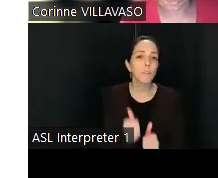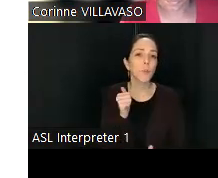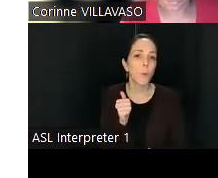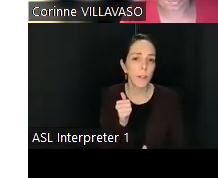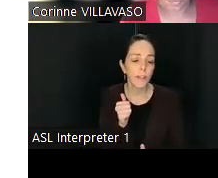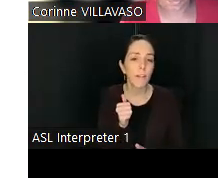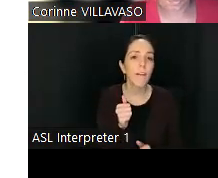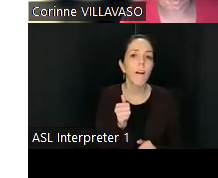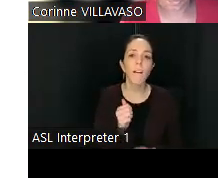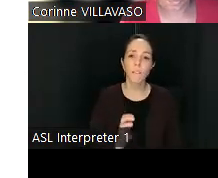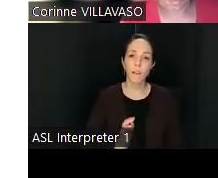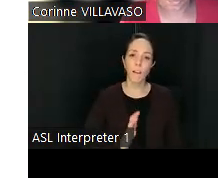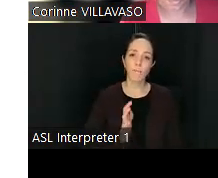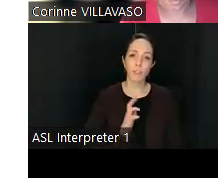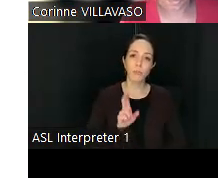board.